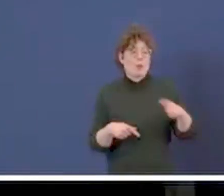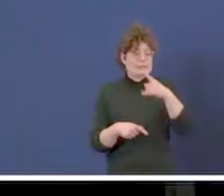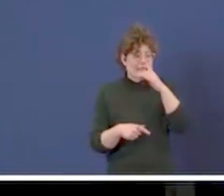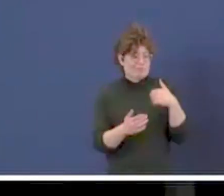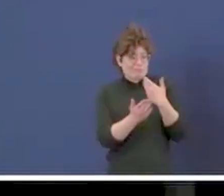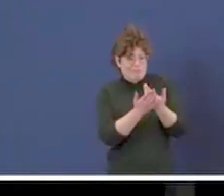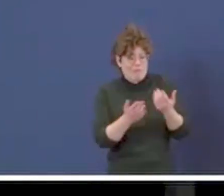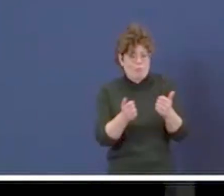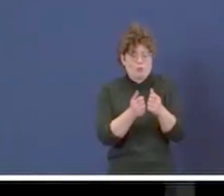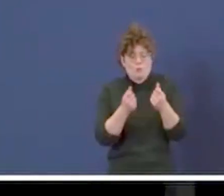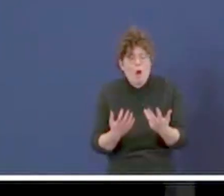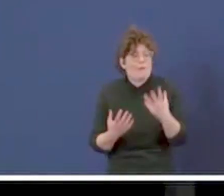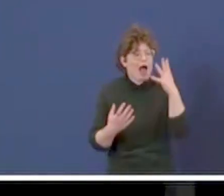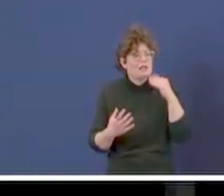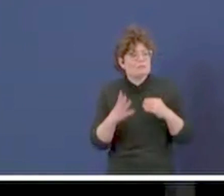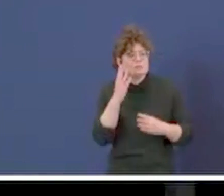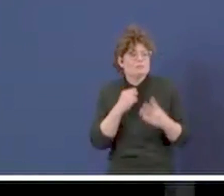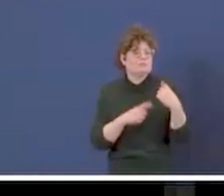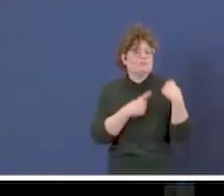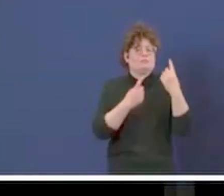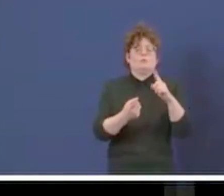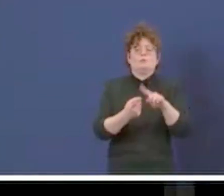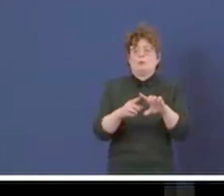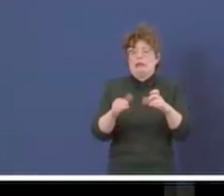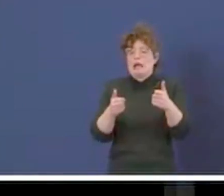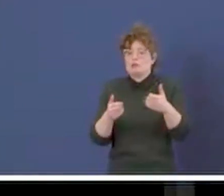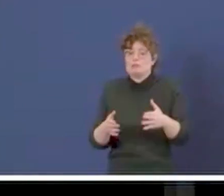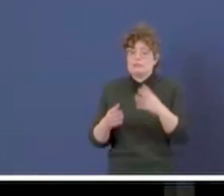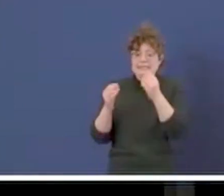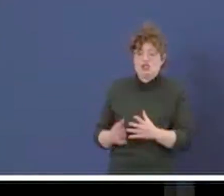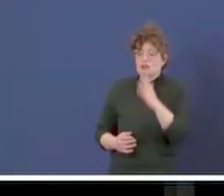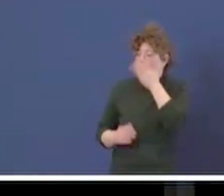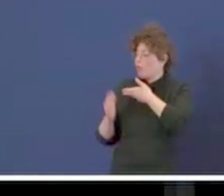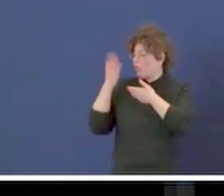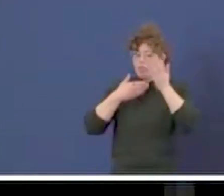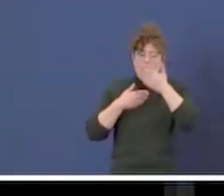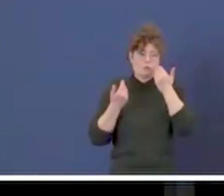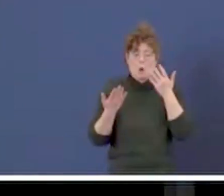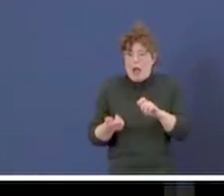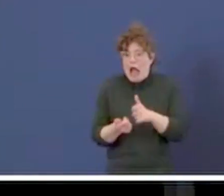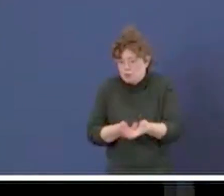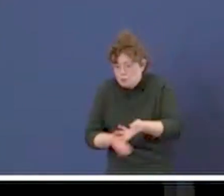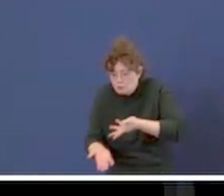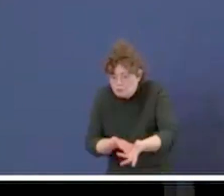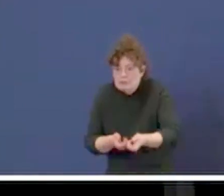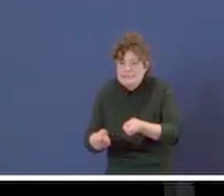so many different experiences to our classrooms that our teachers don't know how to deal with.